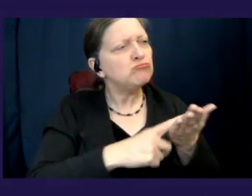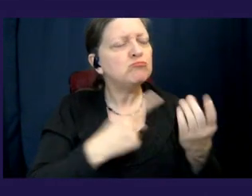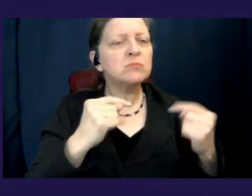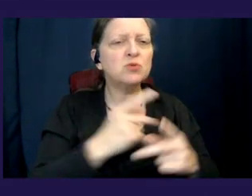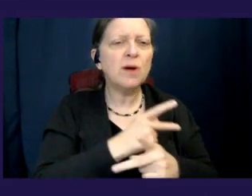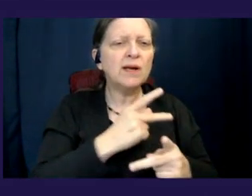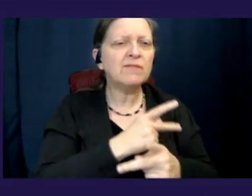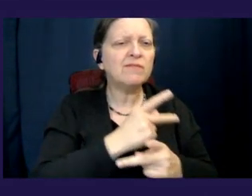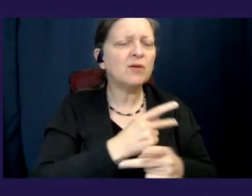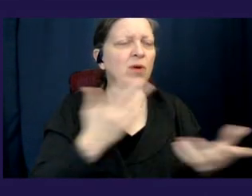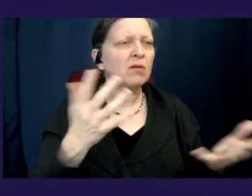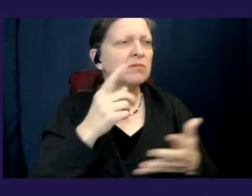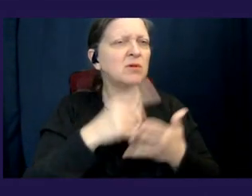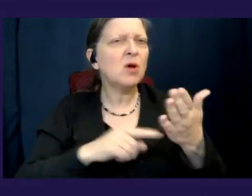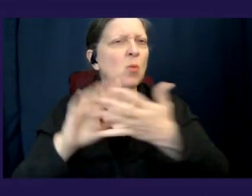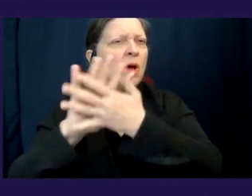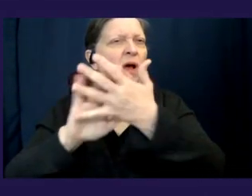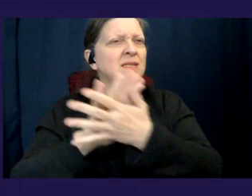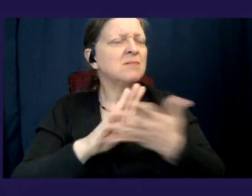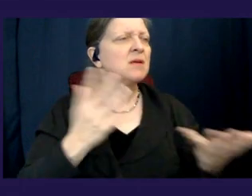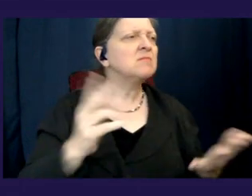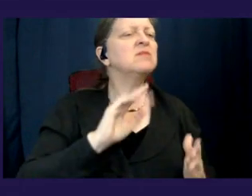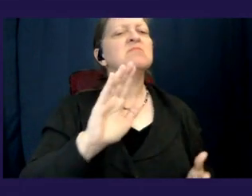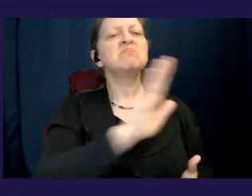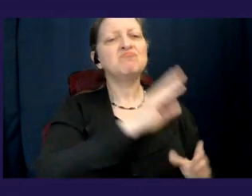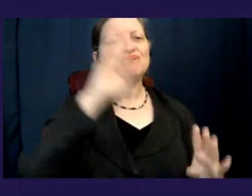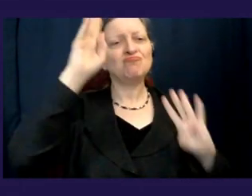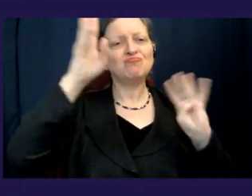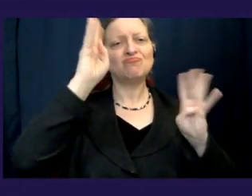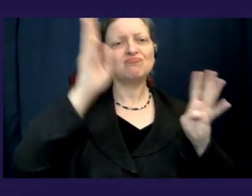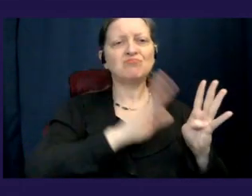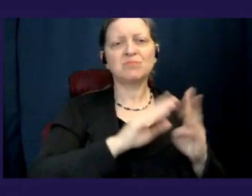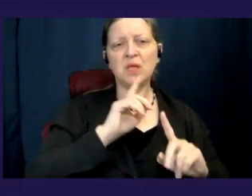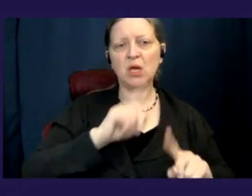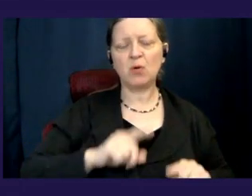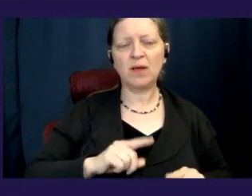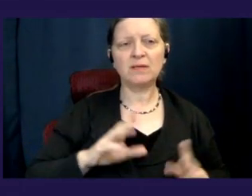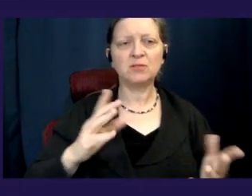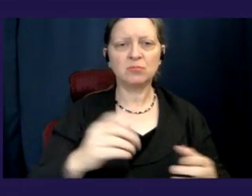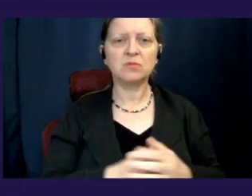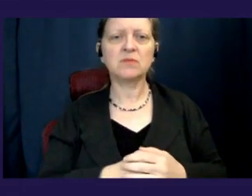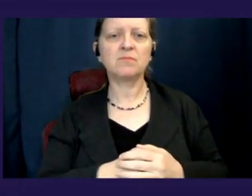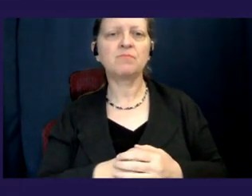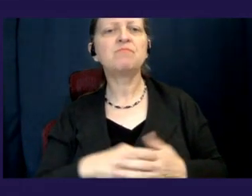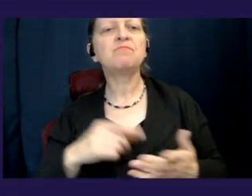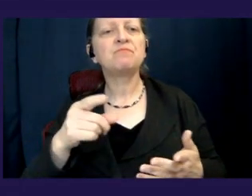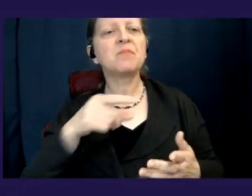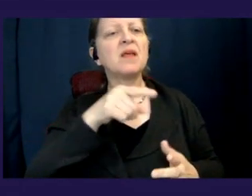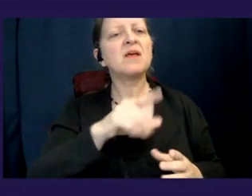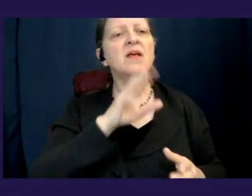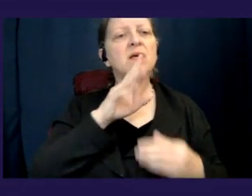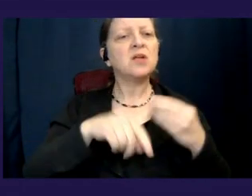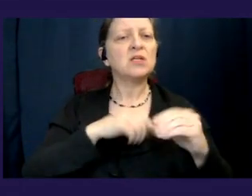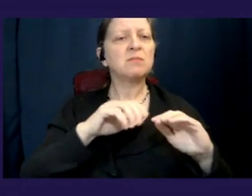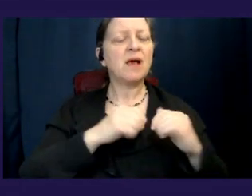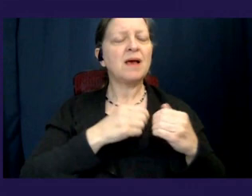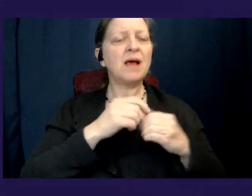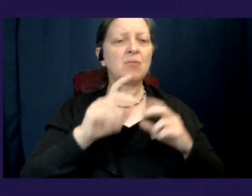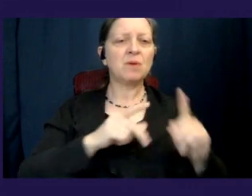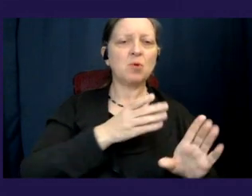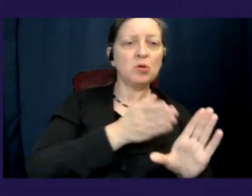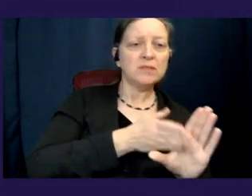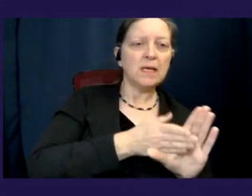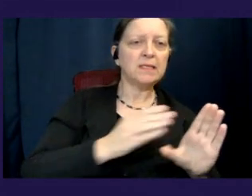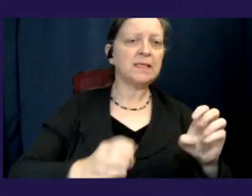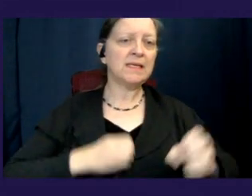problematize rumor right away. That's part of how people deal with emotionally, psychologically, and socially deal with crisis events. As well,